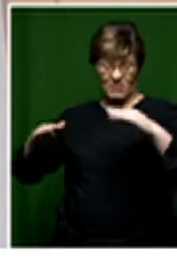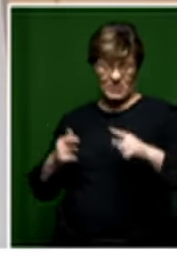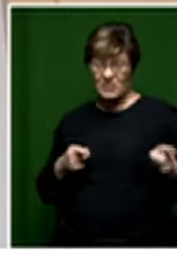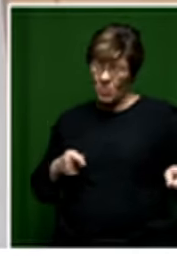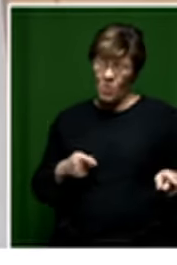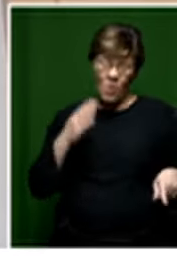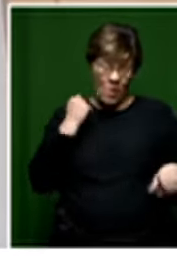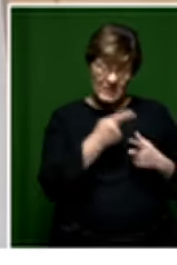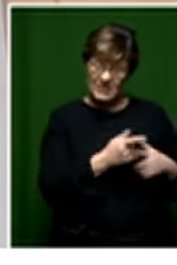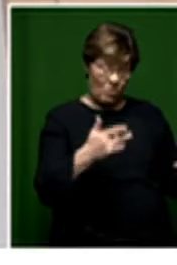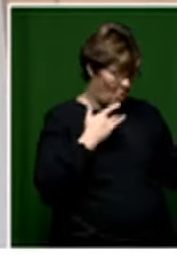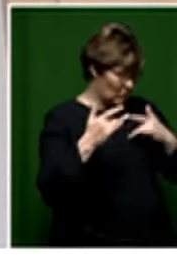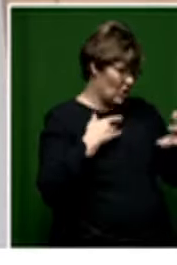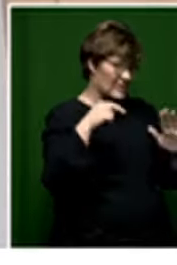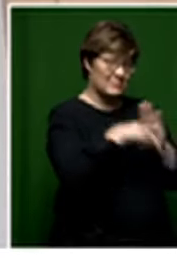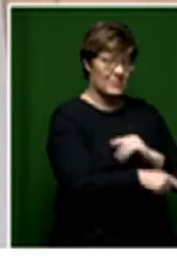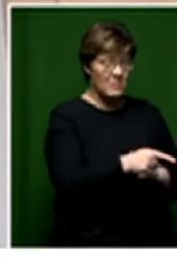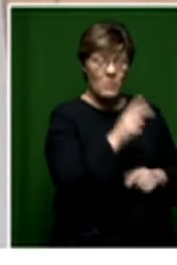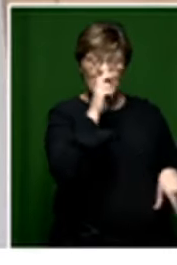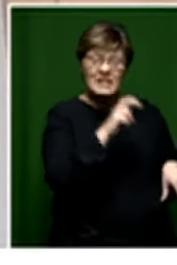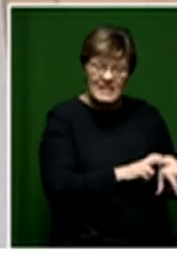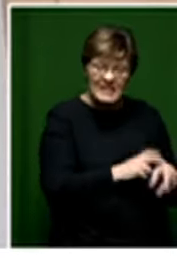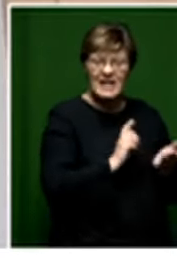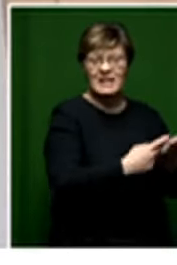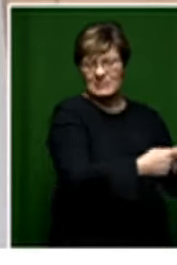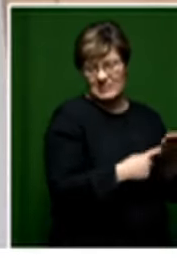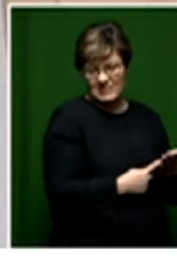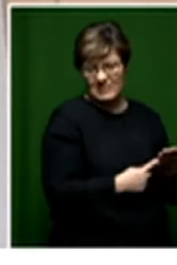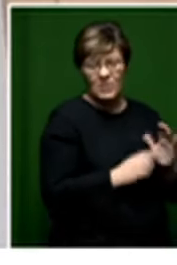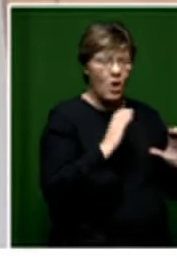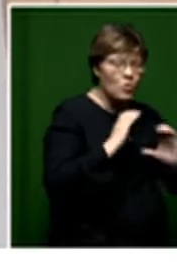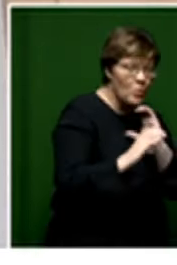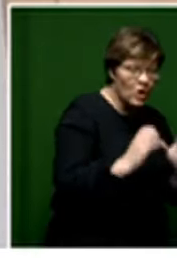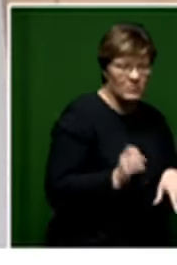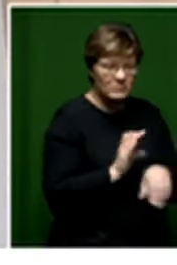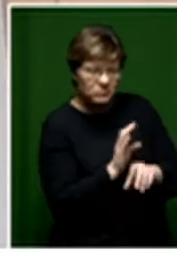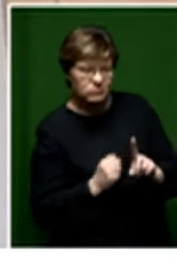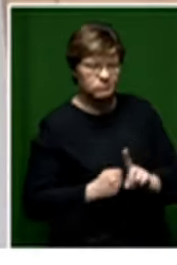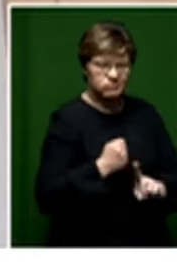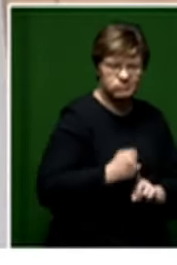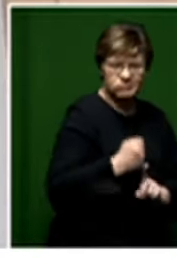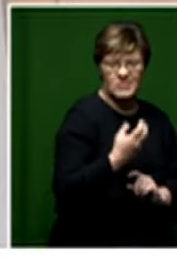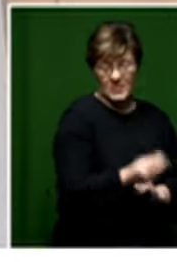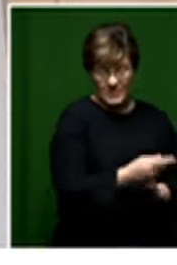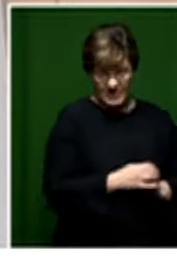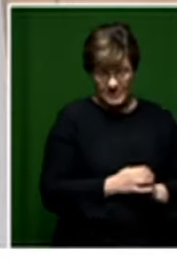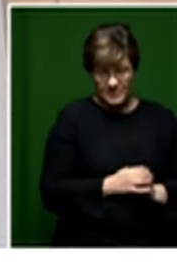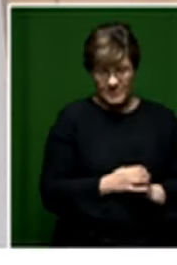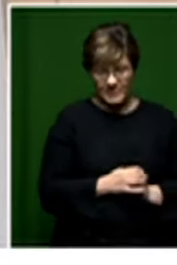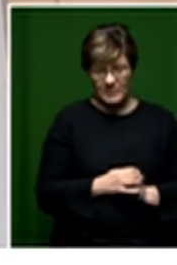deep-set concerns that really need to be addressed in ongoing communications campaigns. So there